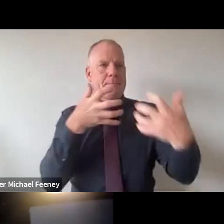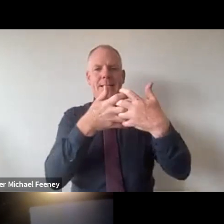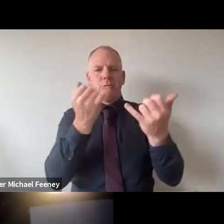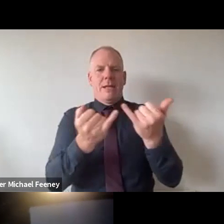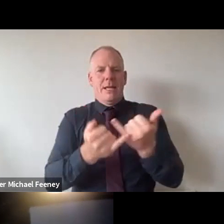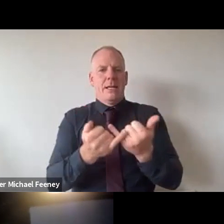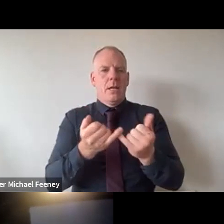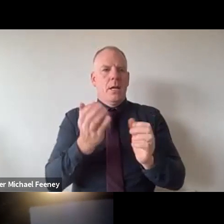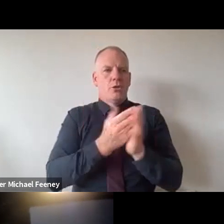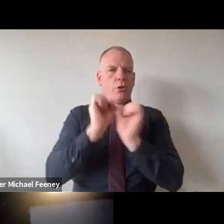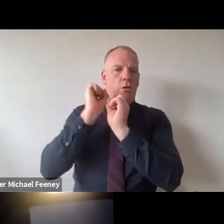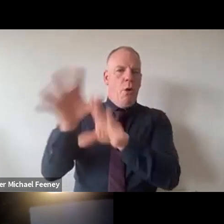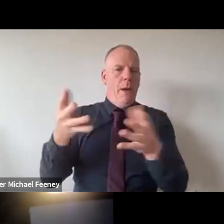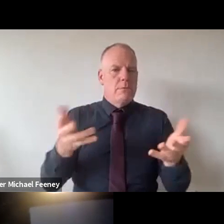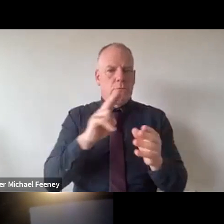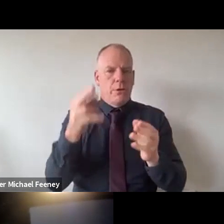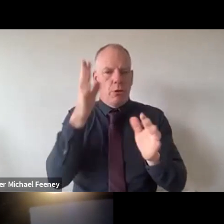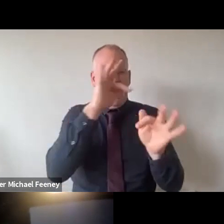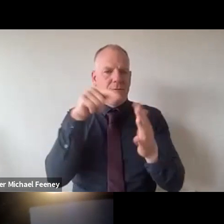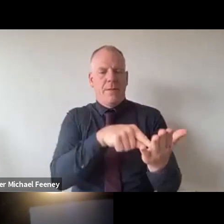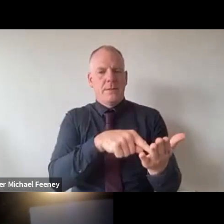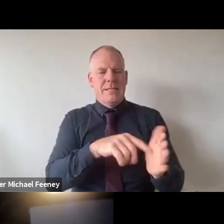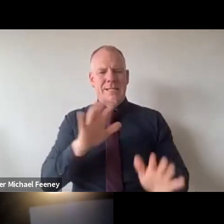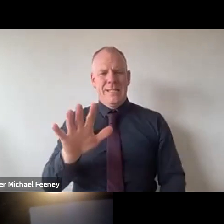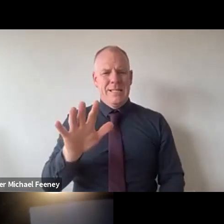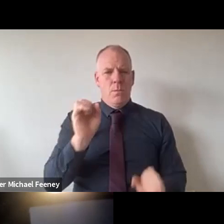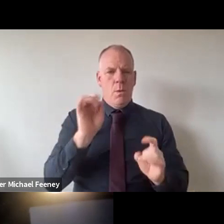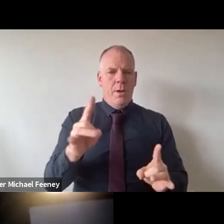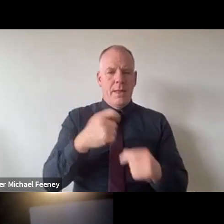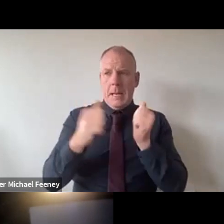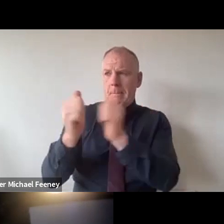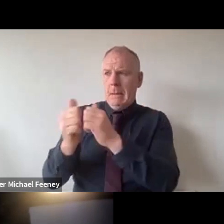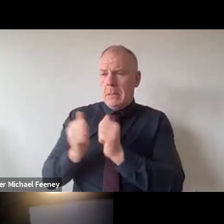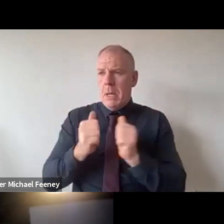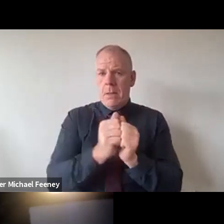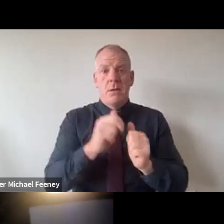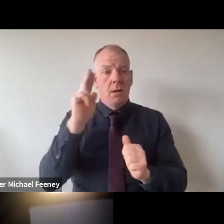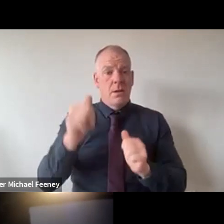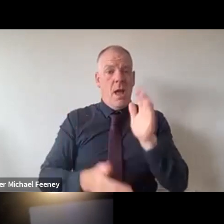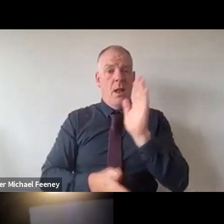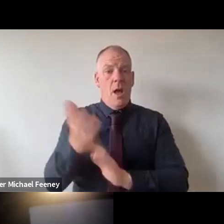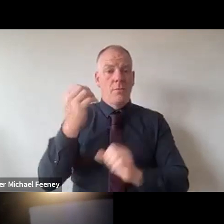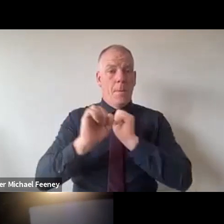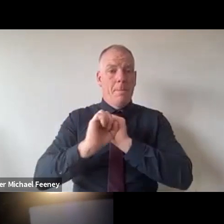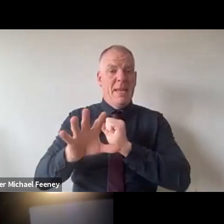it'll be thrown out. And then I met with other people as well about it. And they says, well, you could go to the media about it, but, you know, Dublin's a